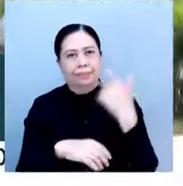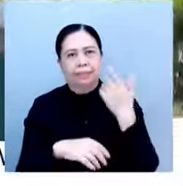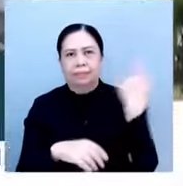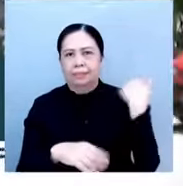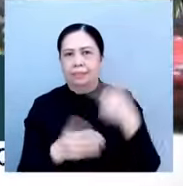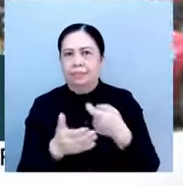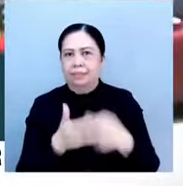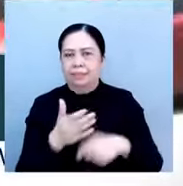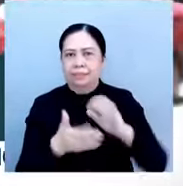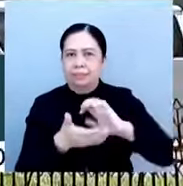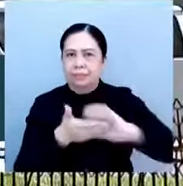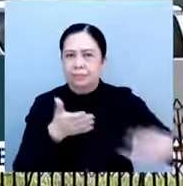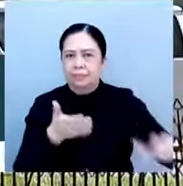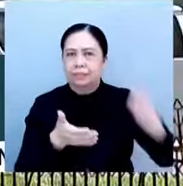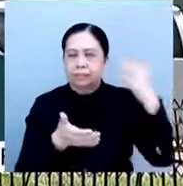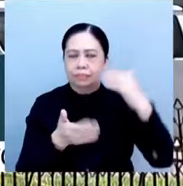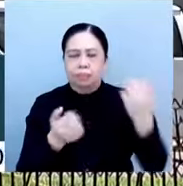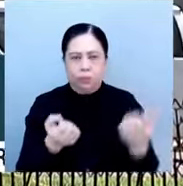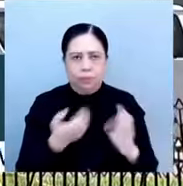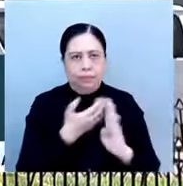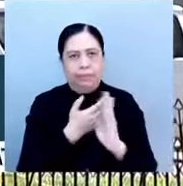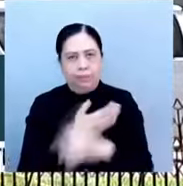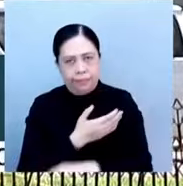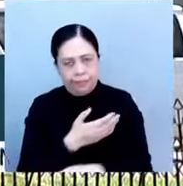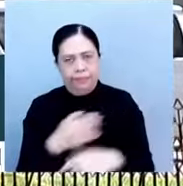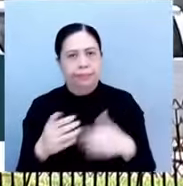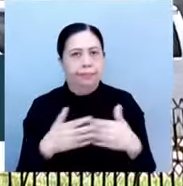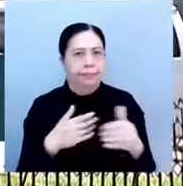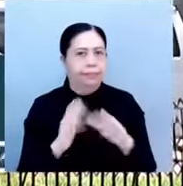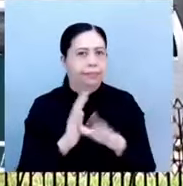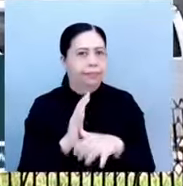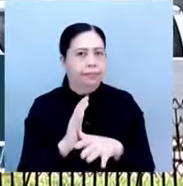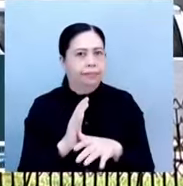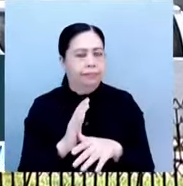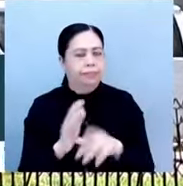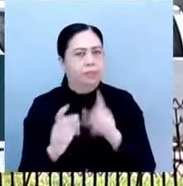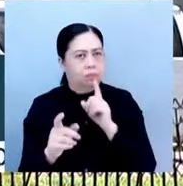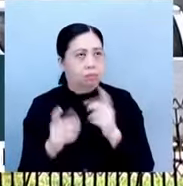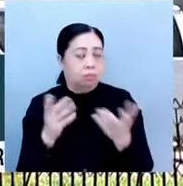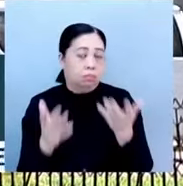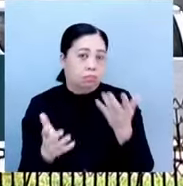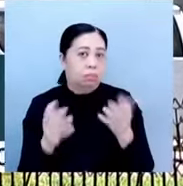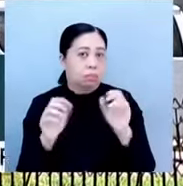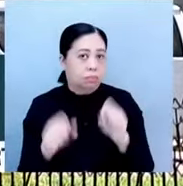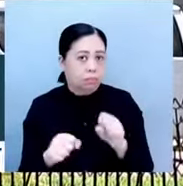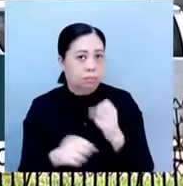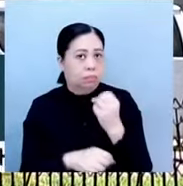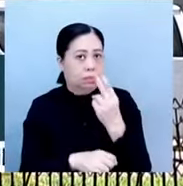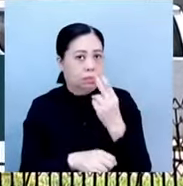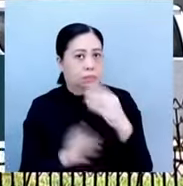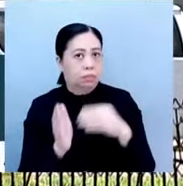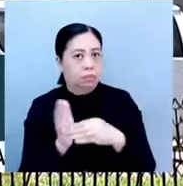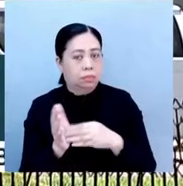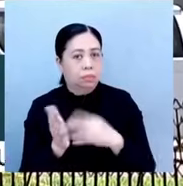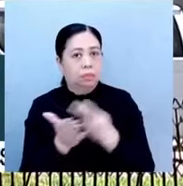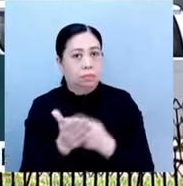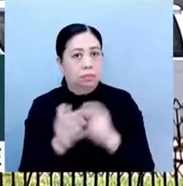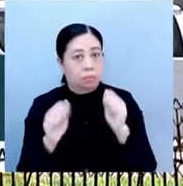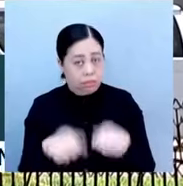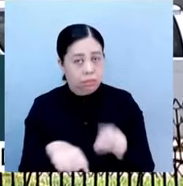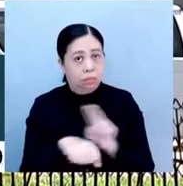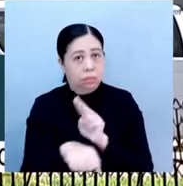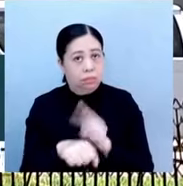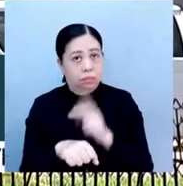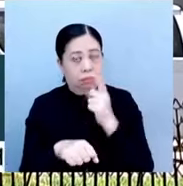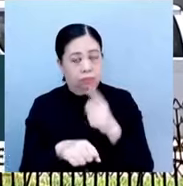their budget proposal. Despite this, the COMELEC is not denying the possibility the 12 billion pesos can be used for a